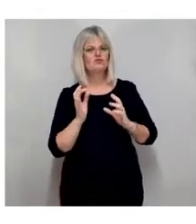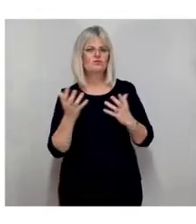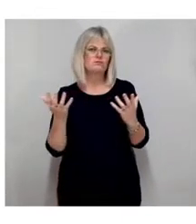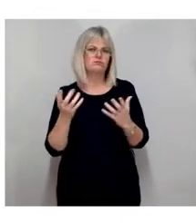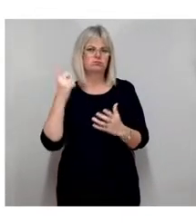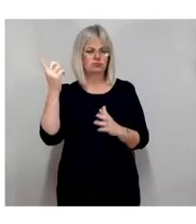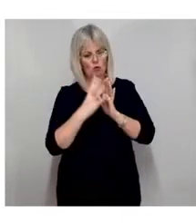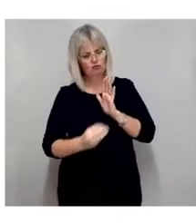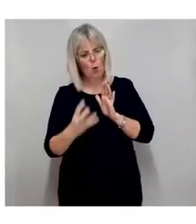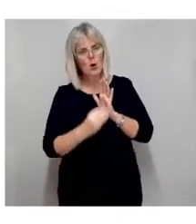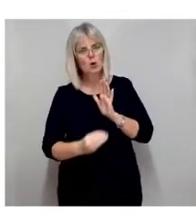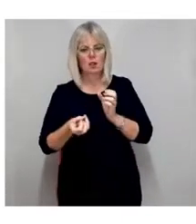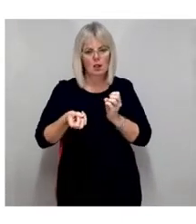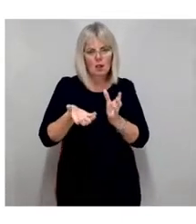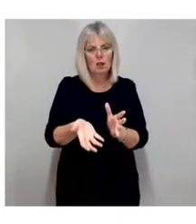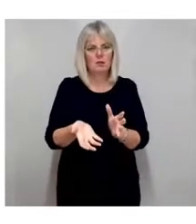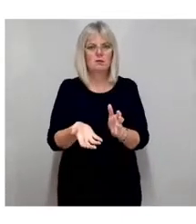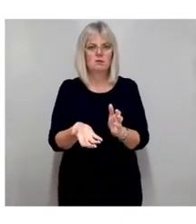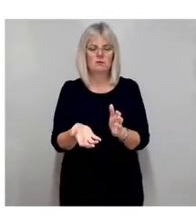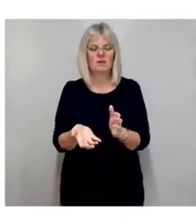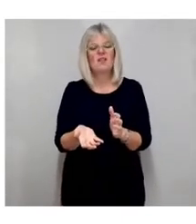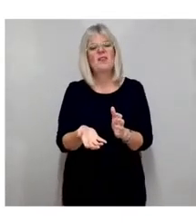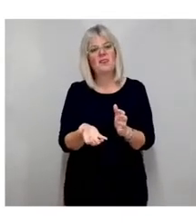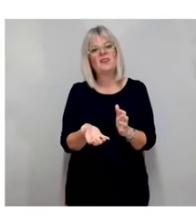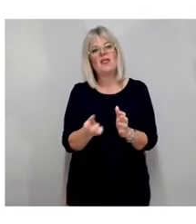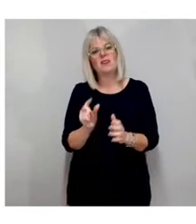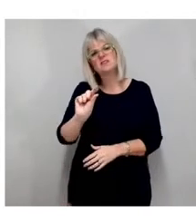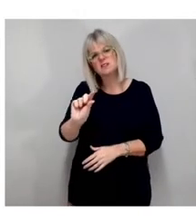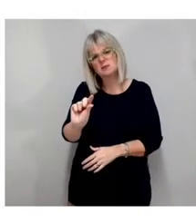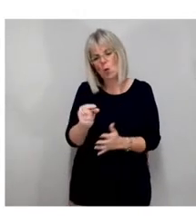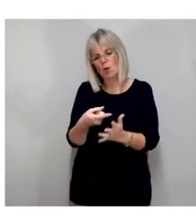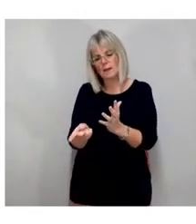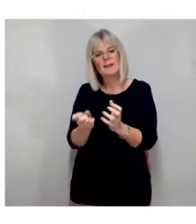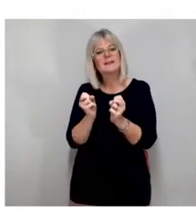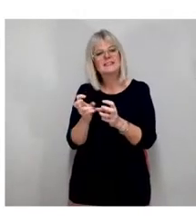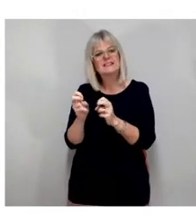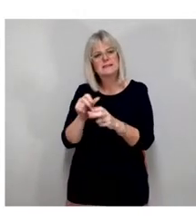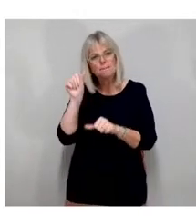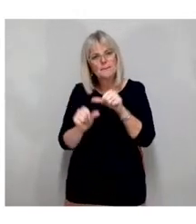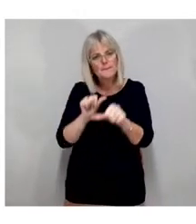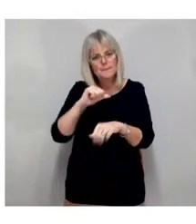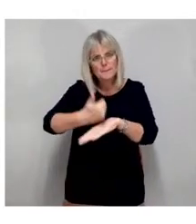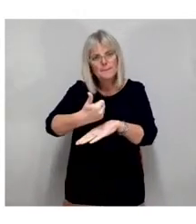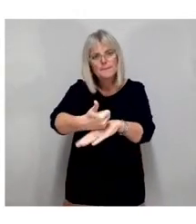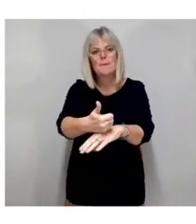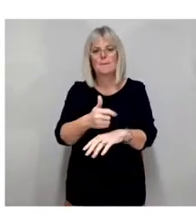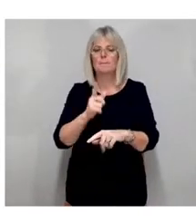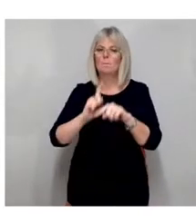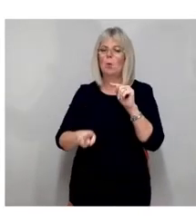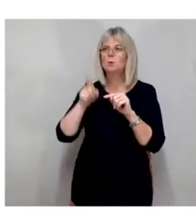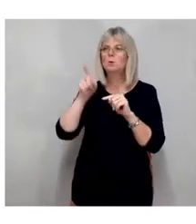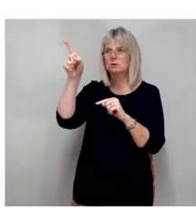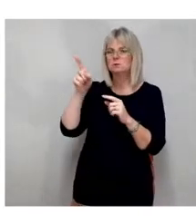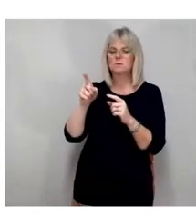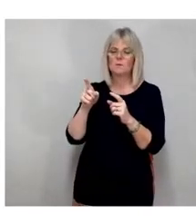reinforcing systems and mechanisms you put in place, the reward systems, the incentive programs, and so on and so forth. So what we are